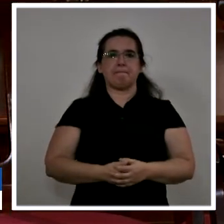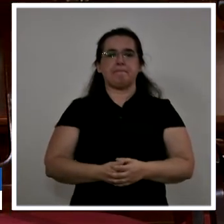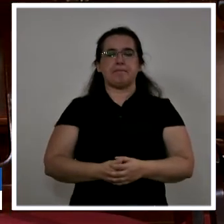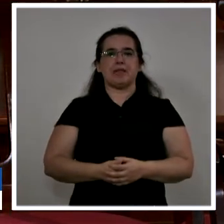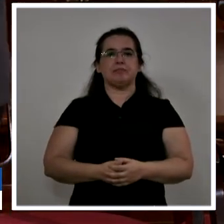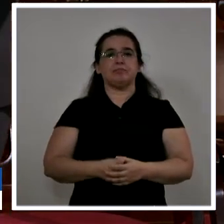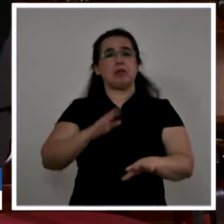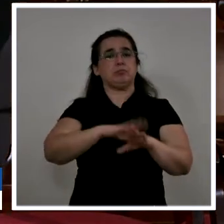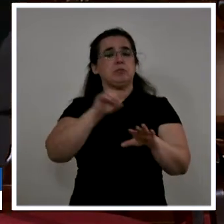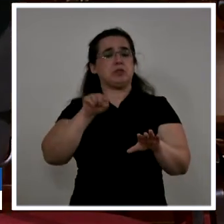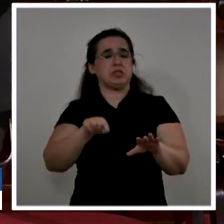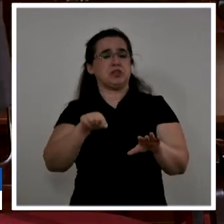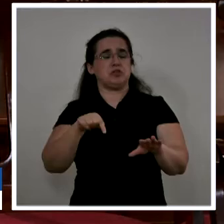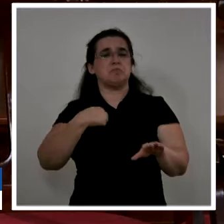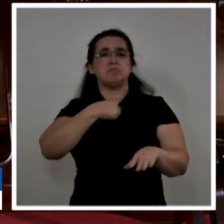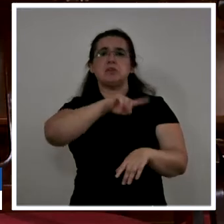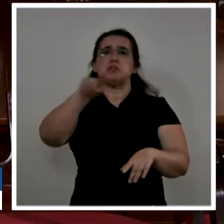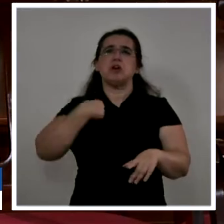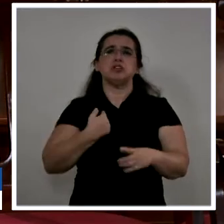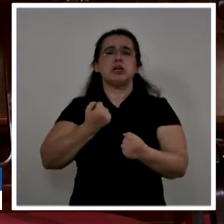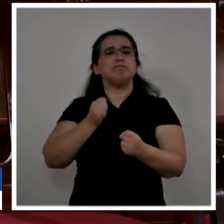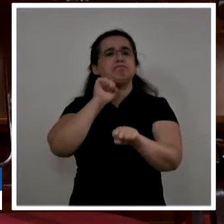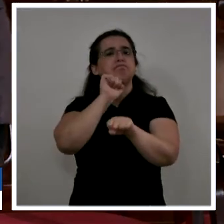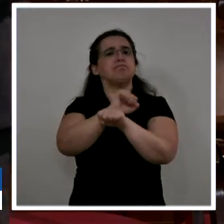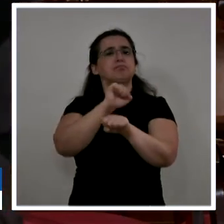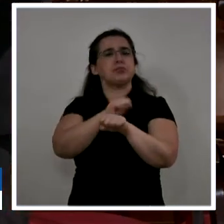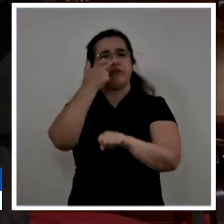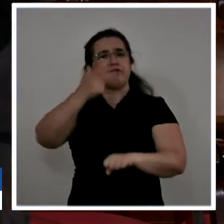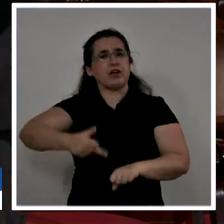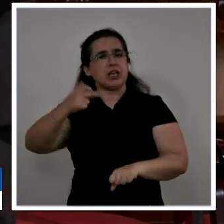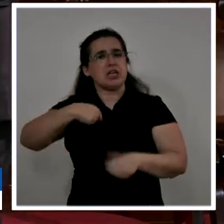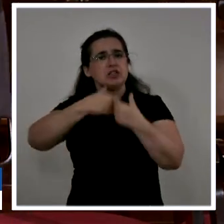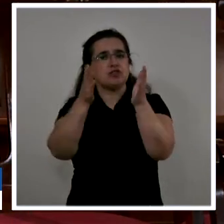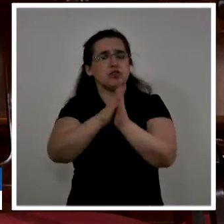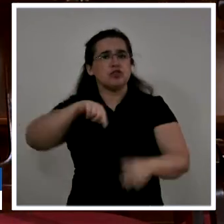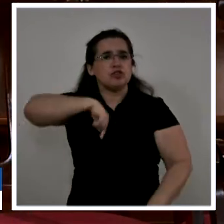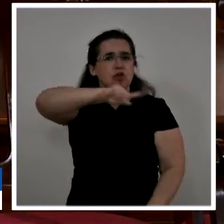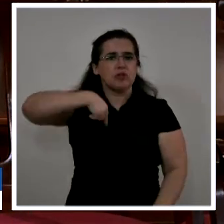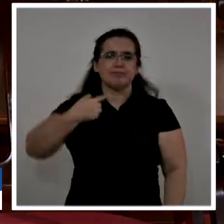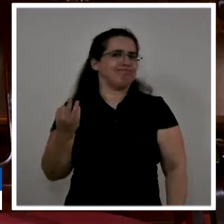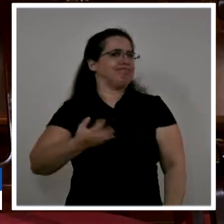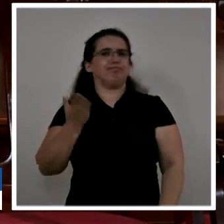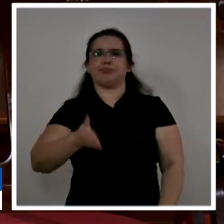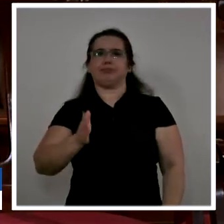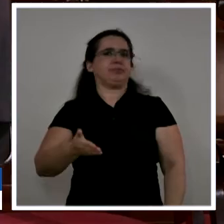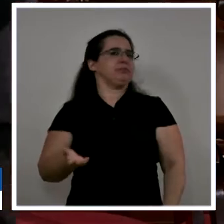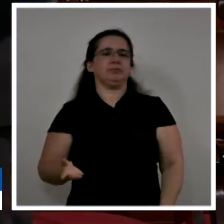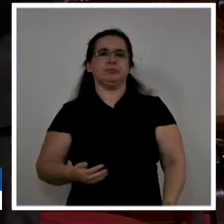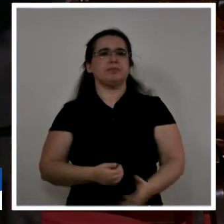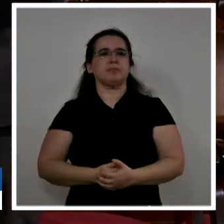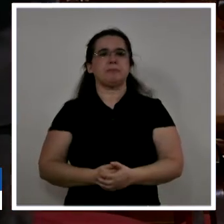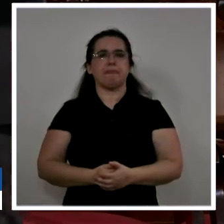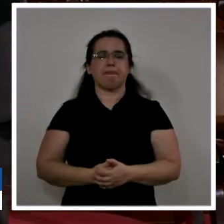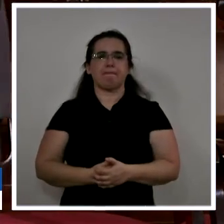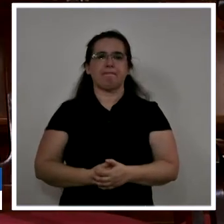have. E portanto não temos de estar submetidos a todas as fraquezas que nós temos. All right? So I want us to look at Hebrews